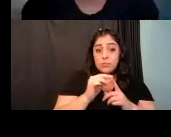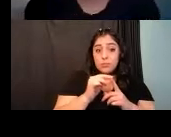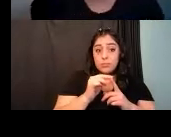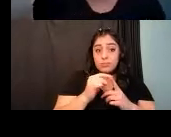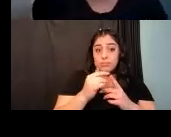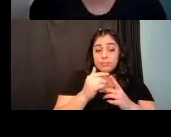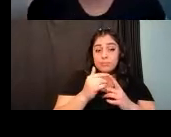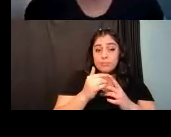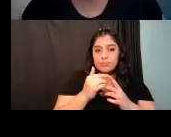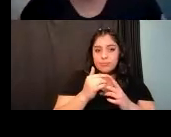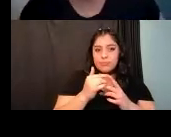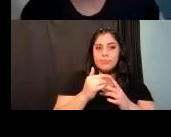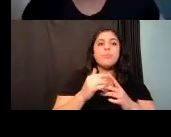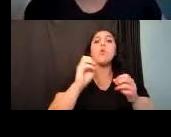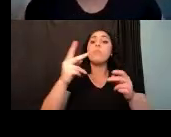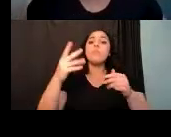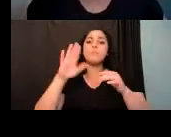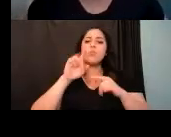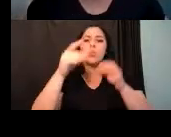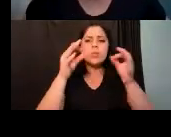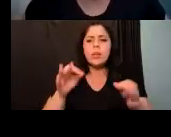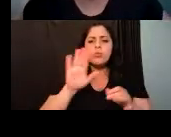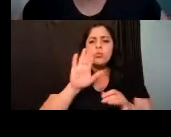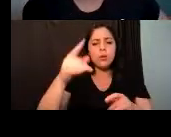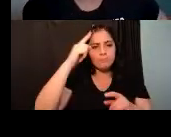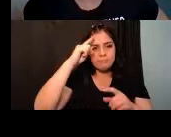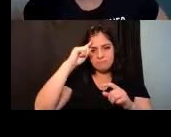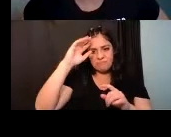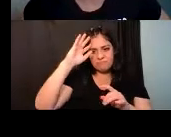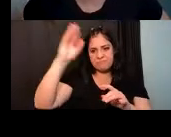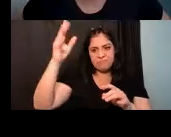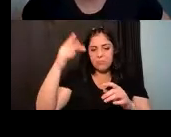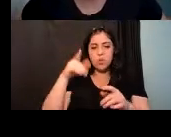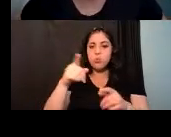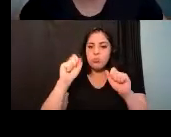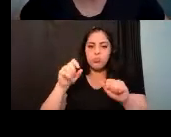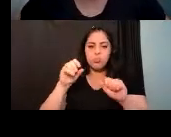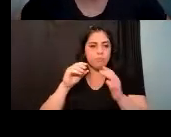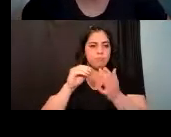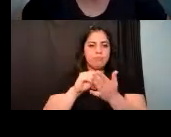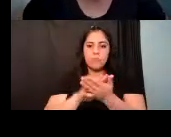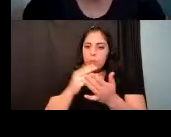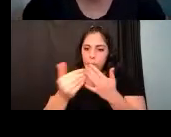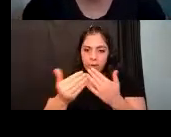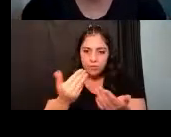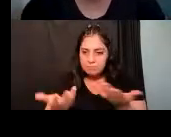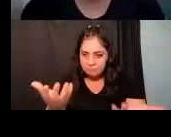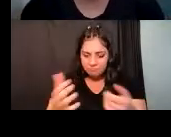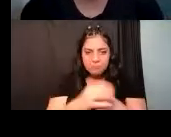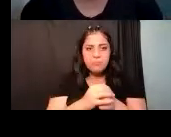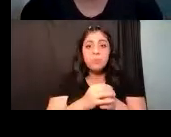1 sentence, 6 sentences, it doesn't matter, right? This is just a space for us. So based on your experiences, what do you